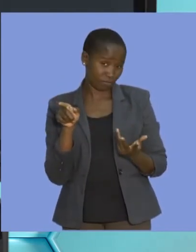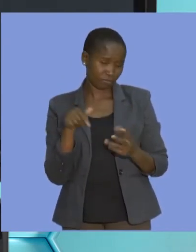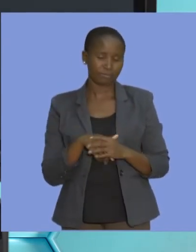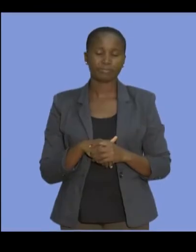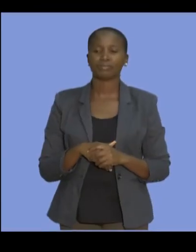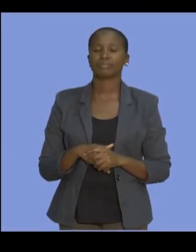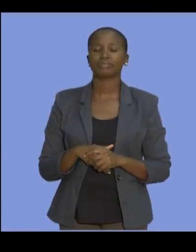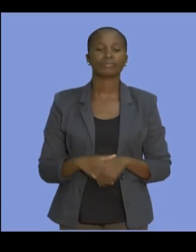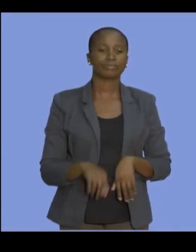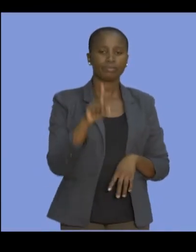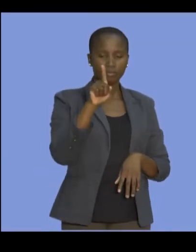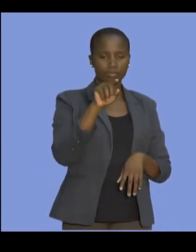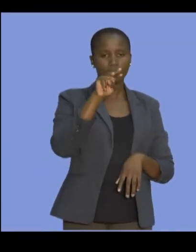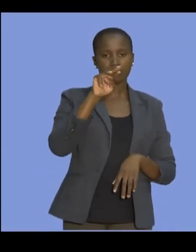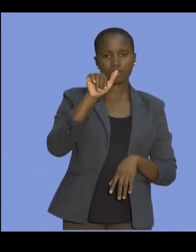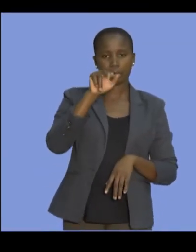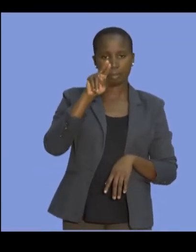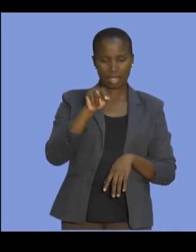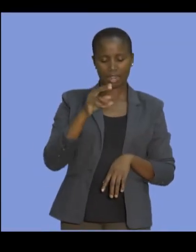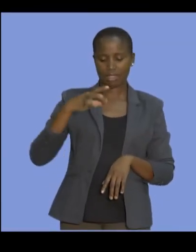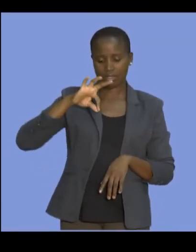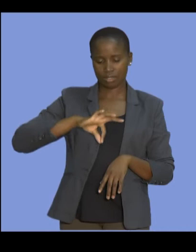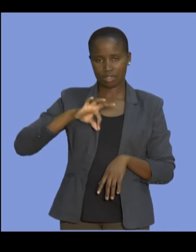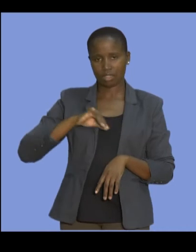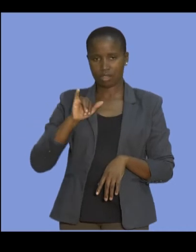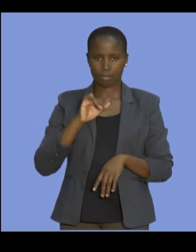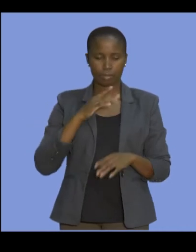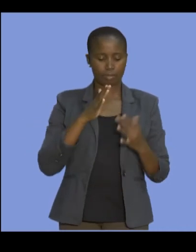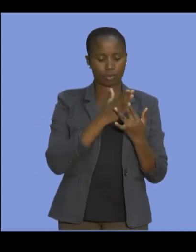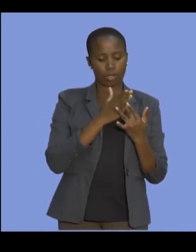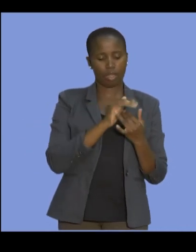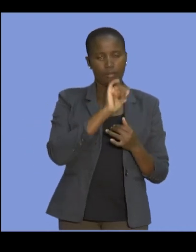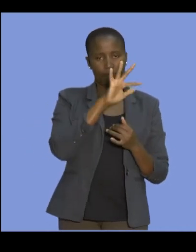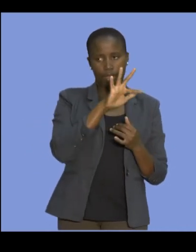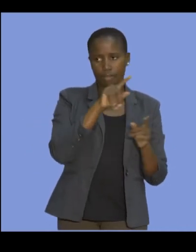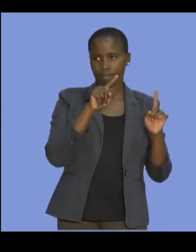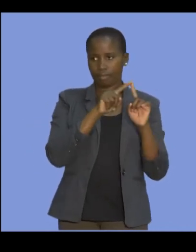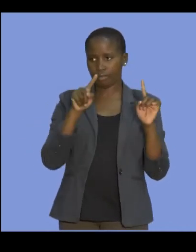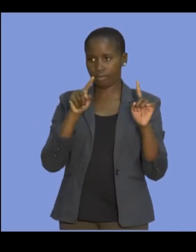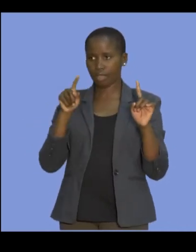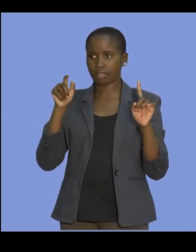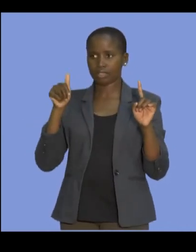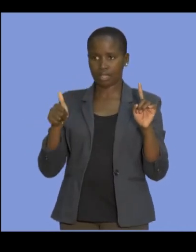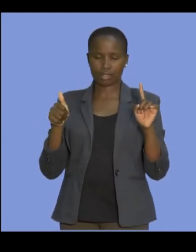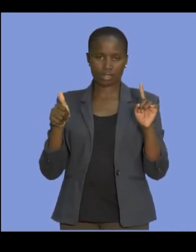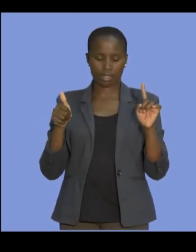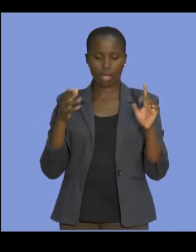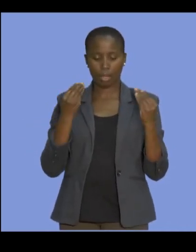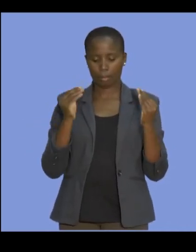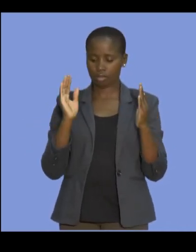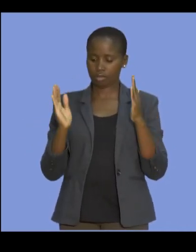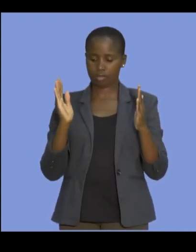So the median salary is halfway between the 5th and the 6th. So that's the median because we arrange the data